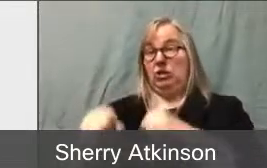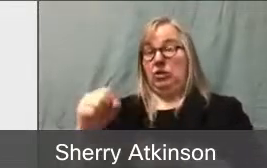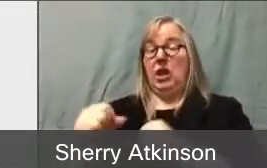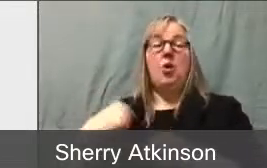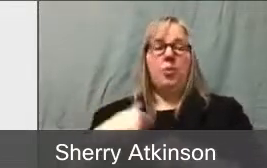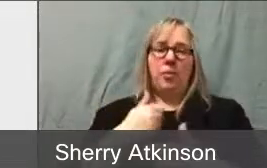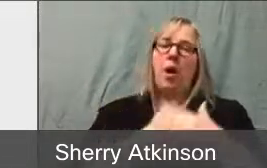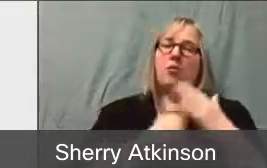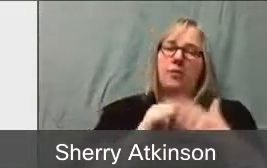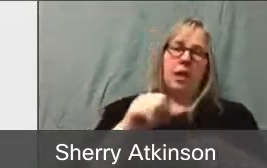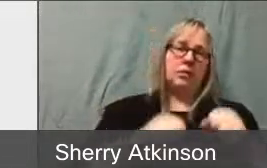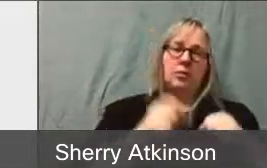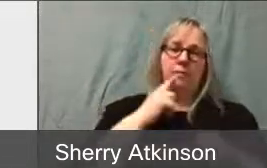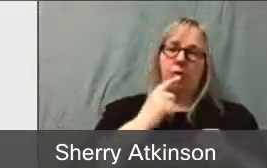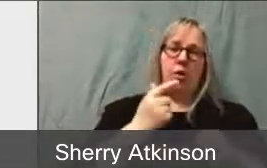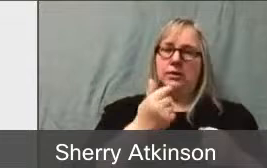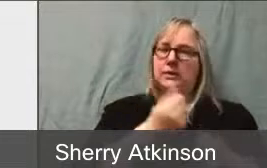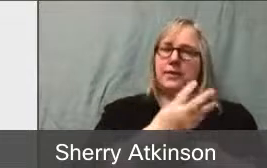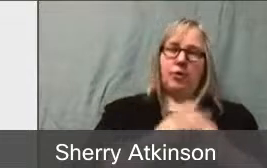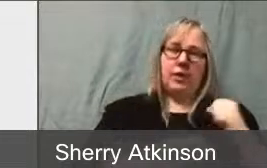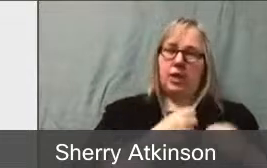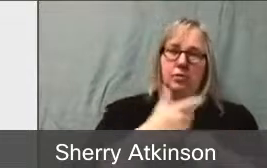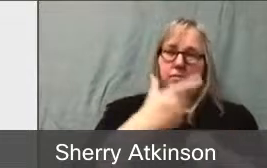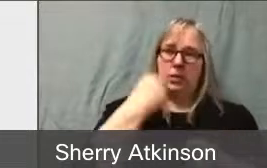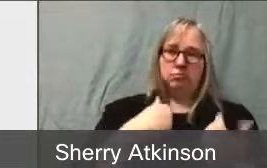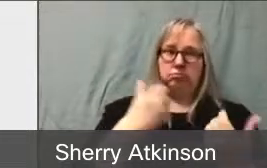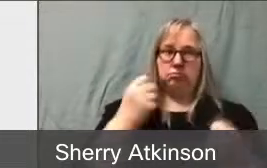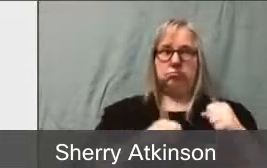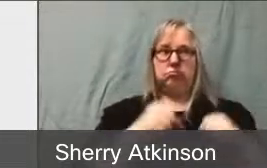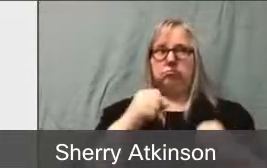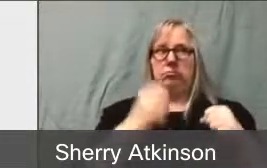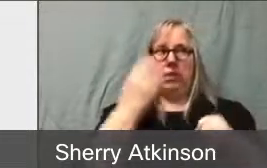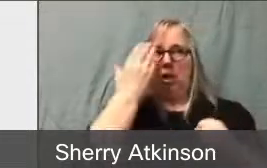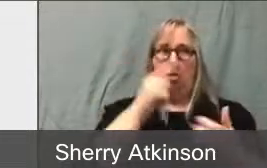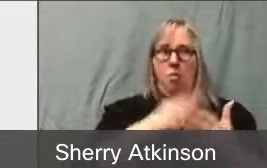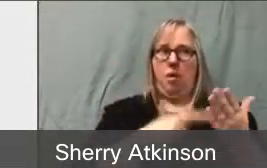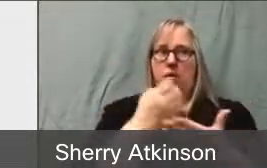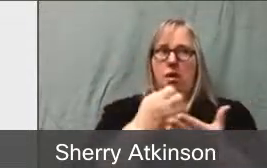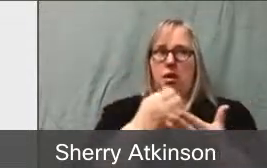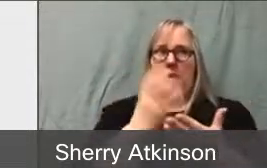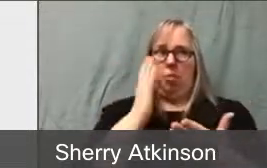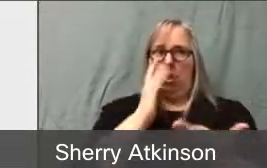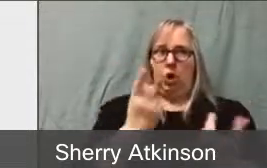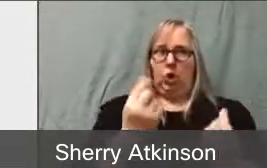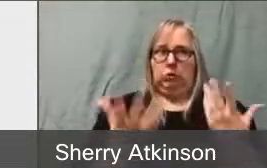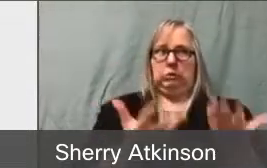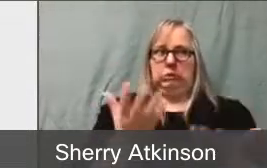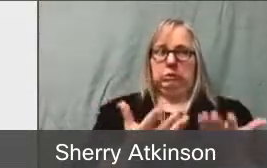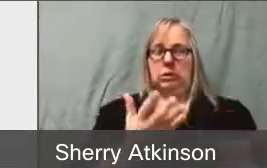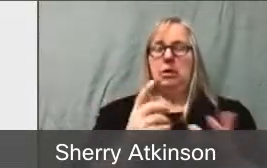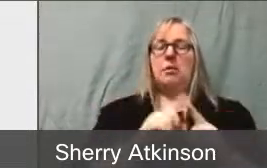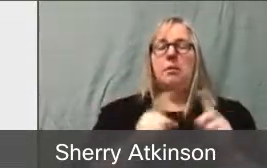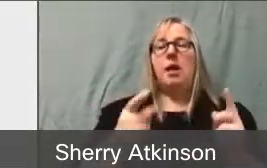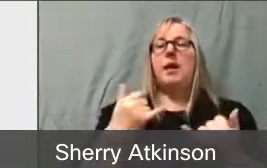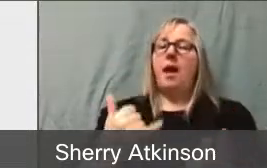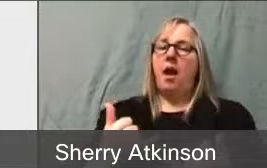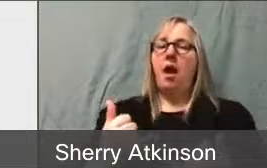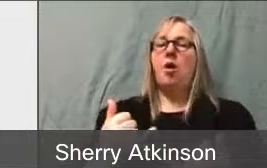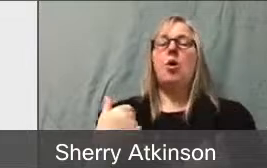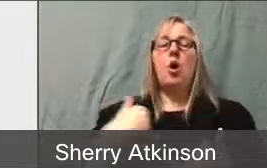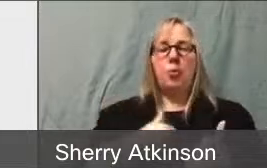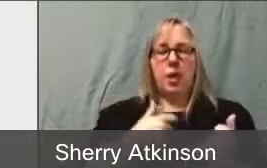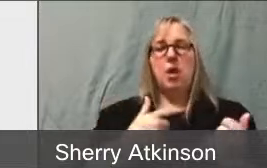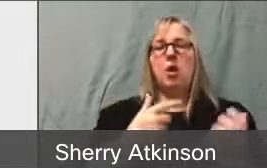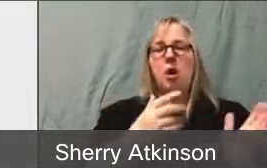for a number of years because we didn't know what the economy was going to do, and so now we're